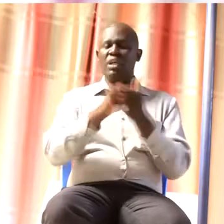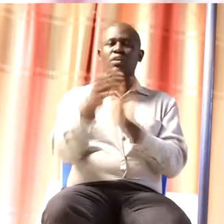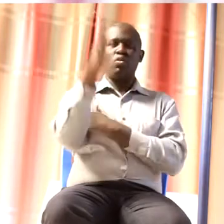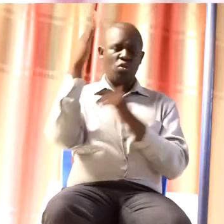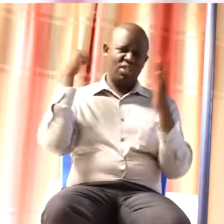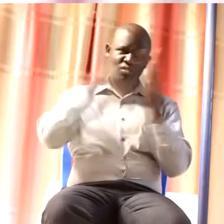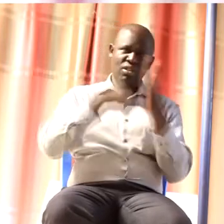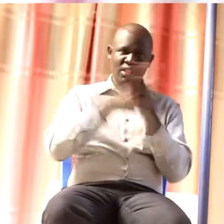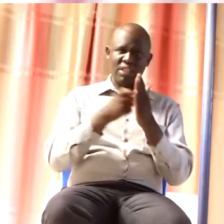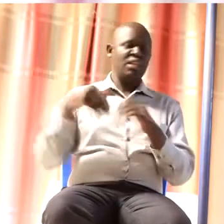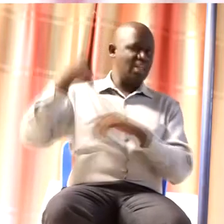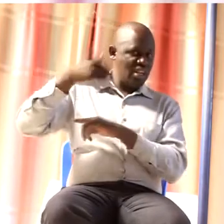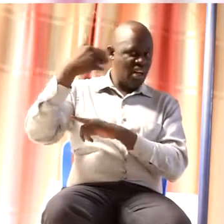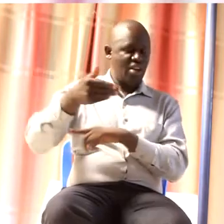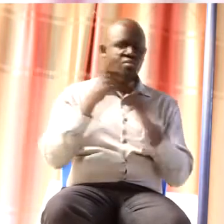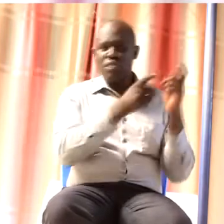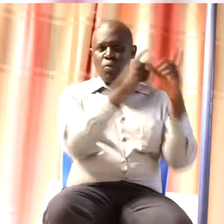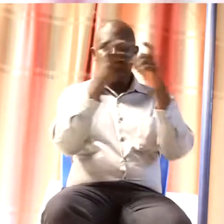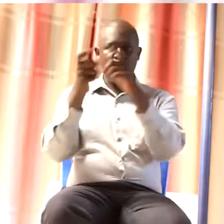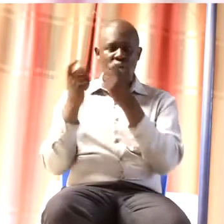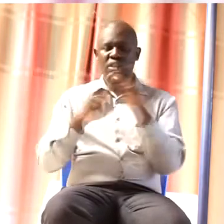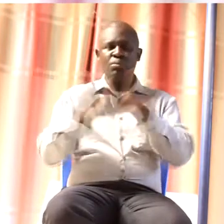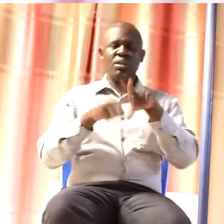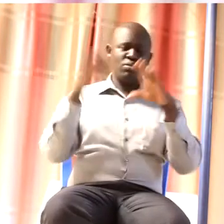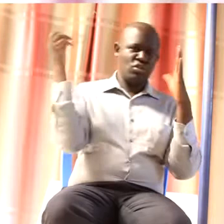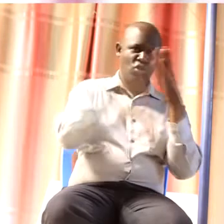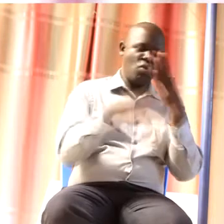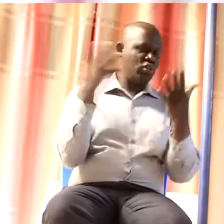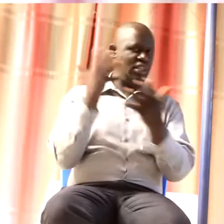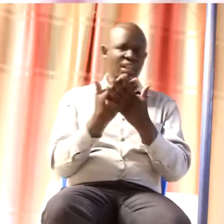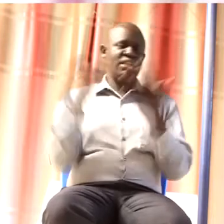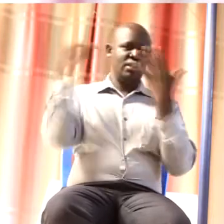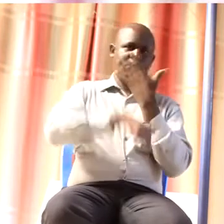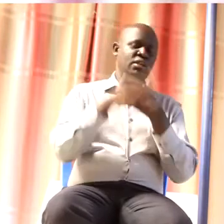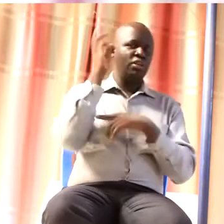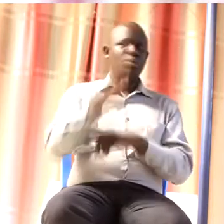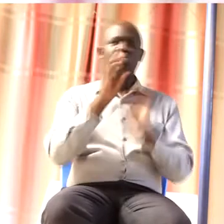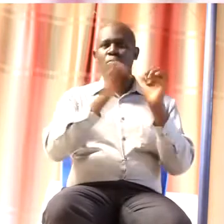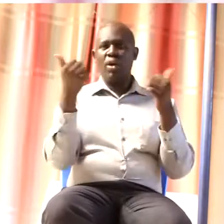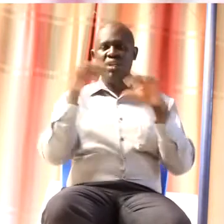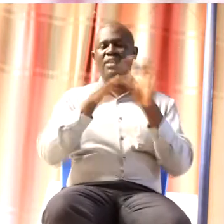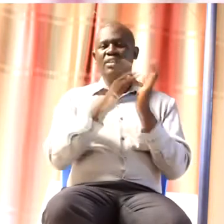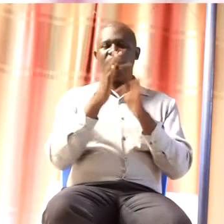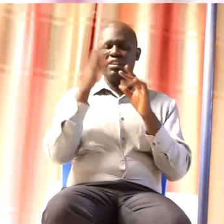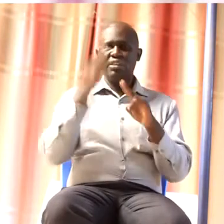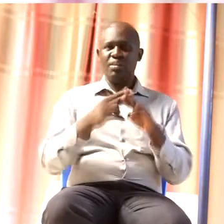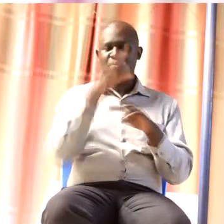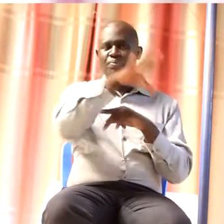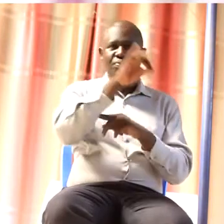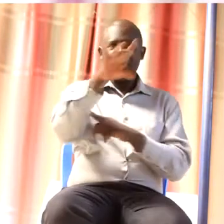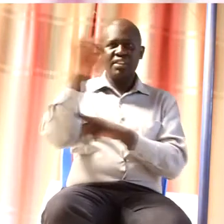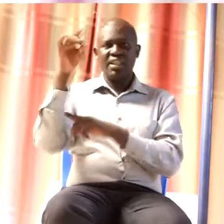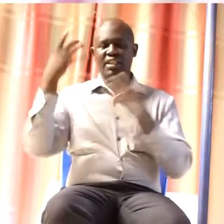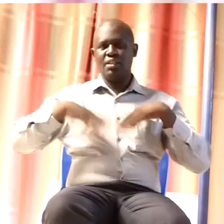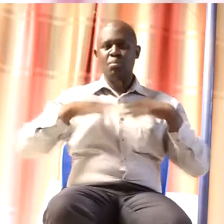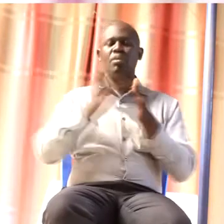every battle for you. Just cast the net deeper, and it shall be well in Jesus' name. Amen? Select the people that